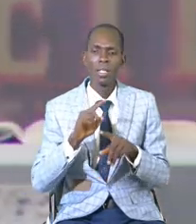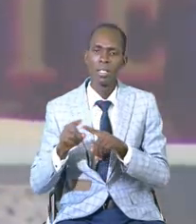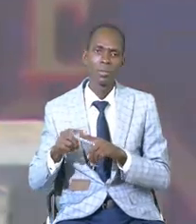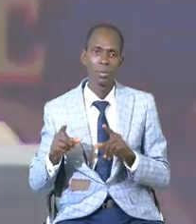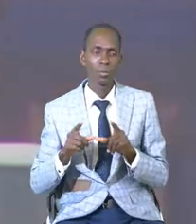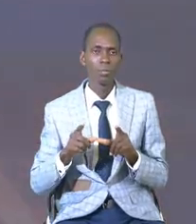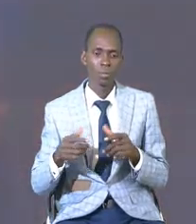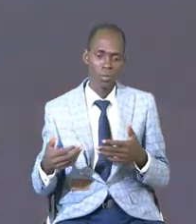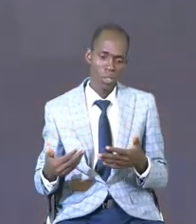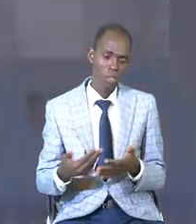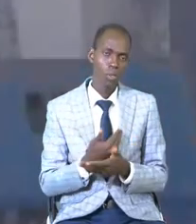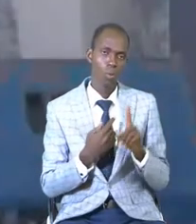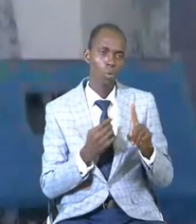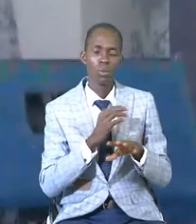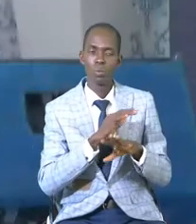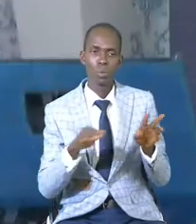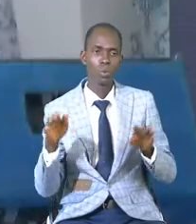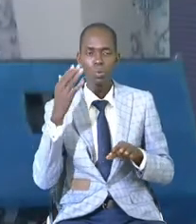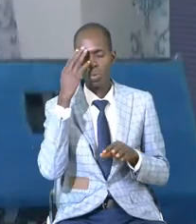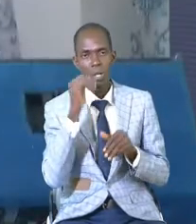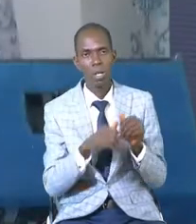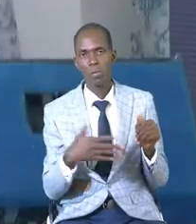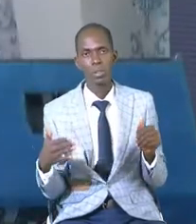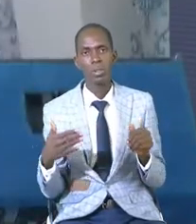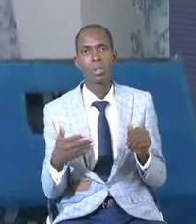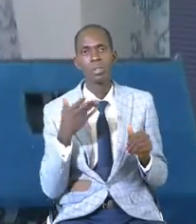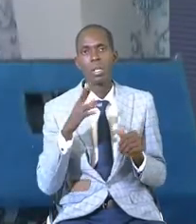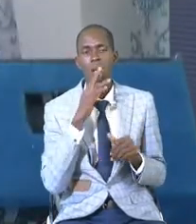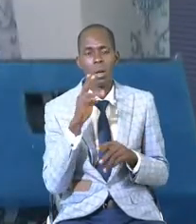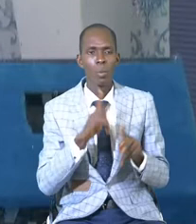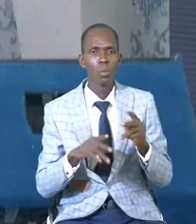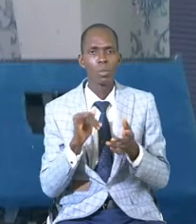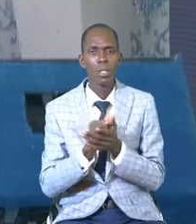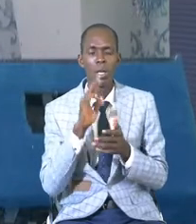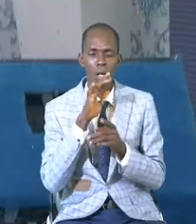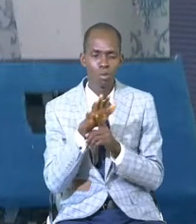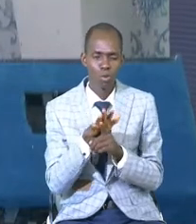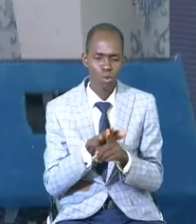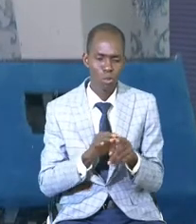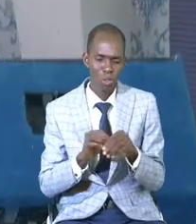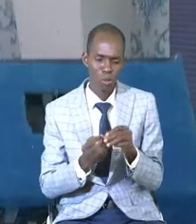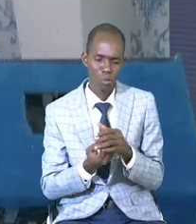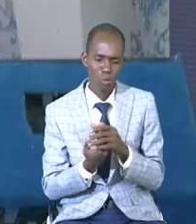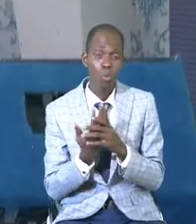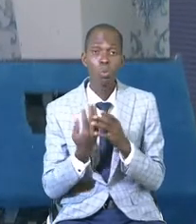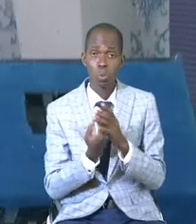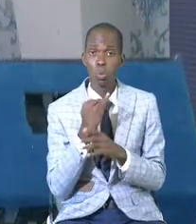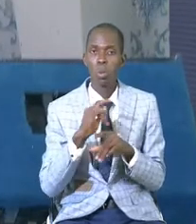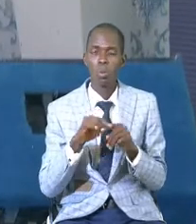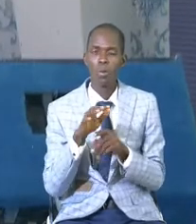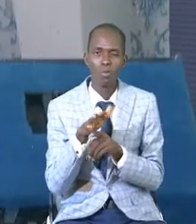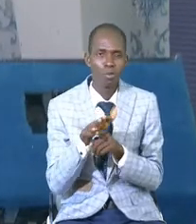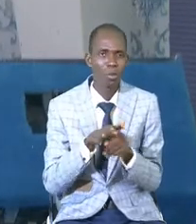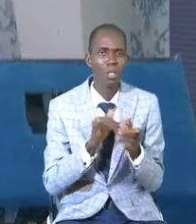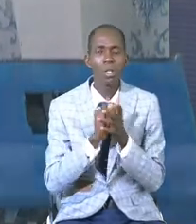They don't know everything they ought to know. And there are people who are slow in growth. They are growing, but they are slow. That's why the church is not